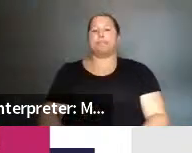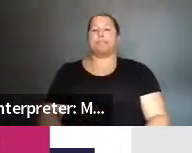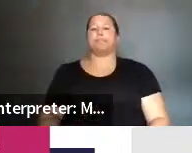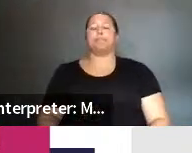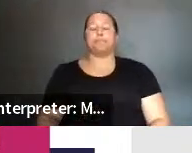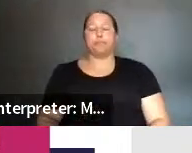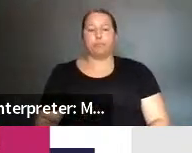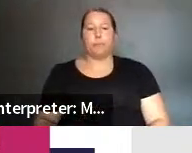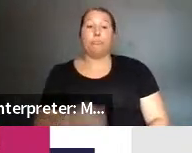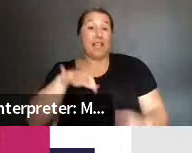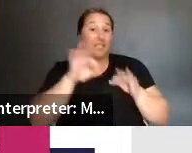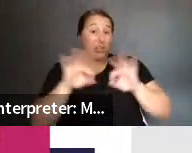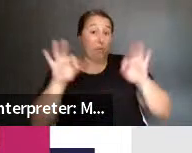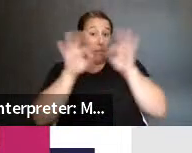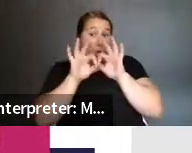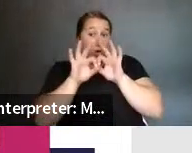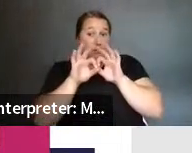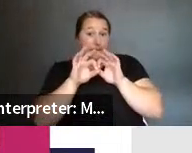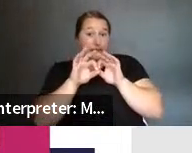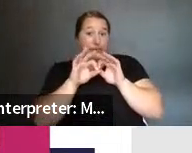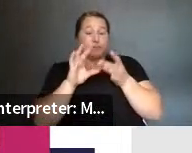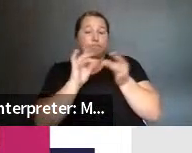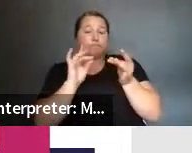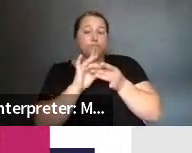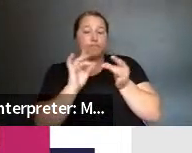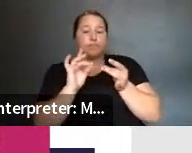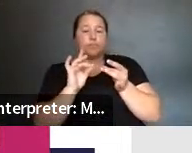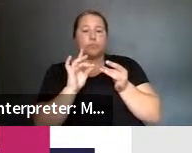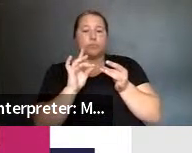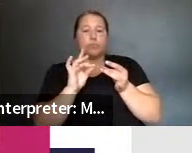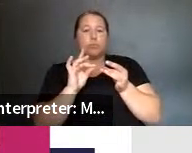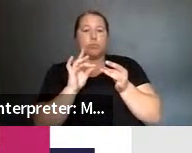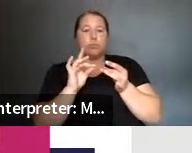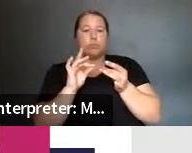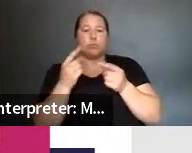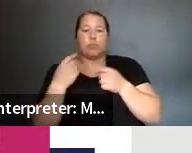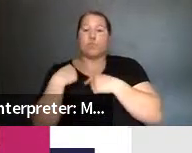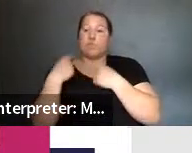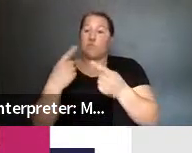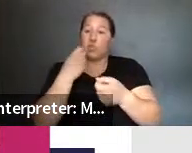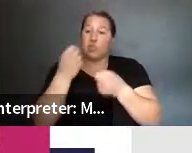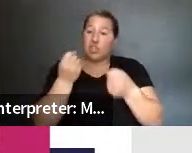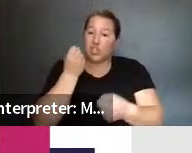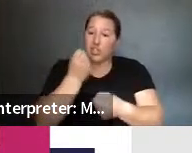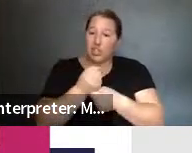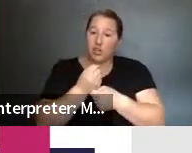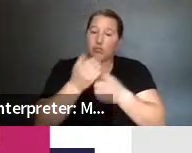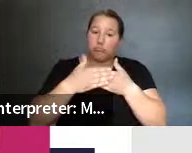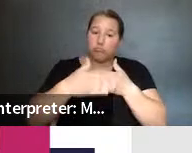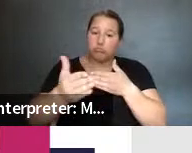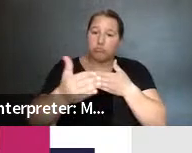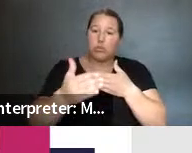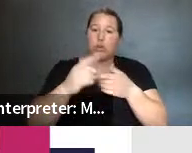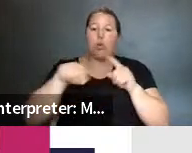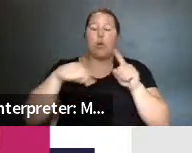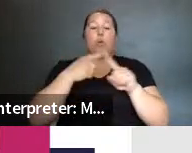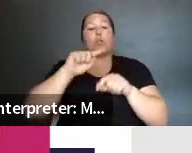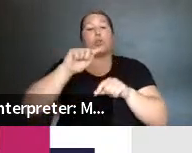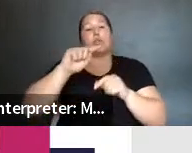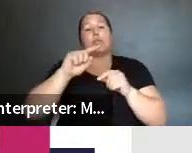And what's important to note about that is over the course of the year when the team was first